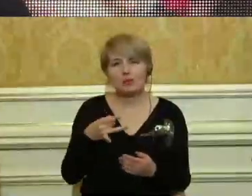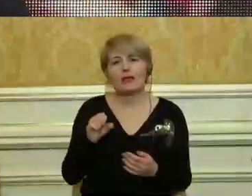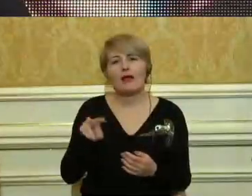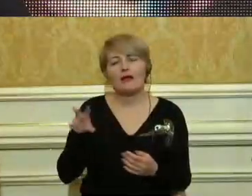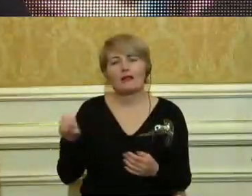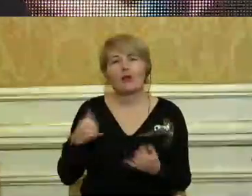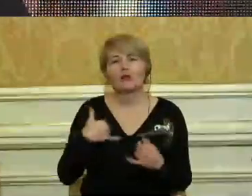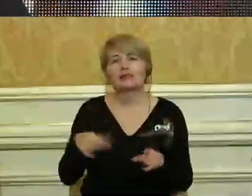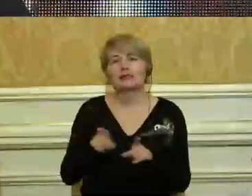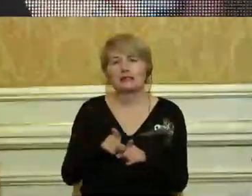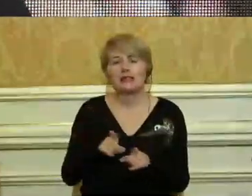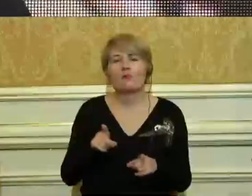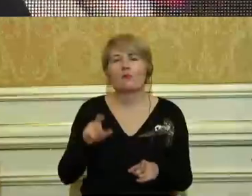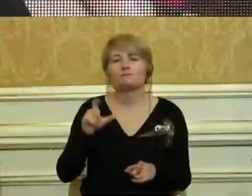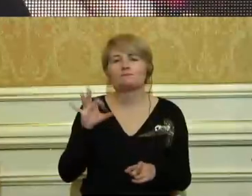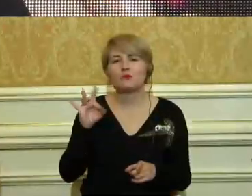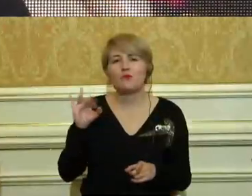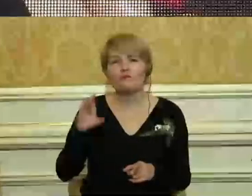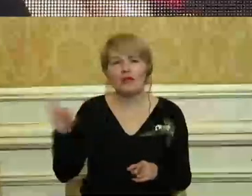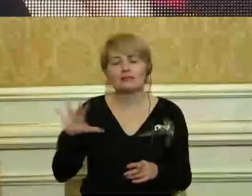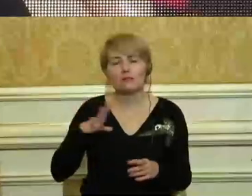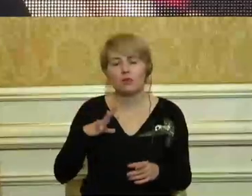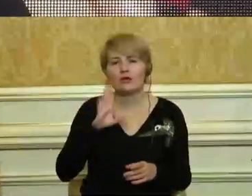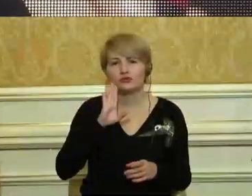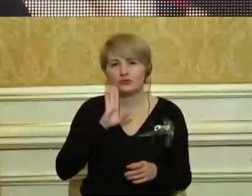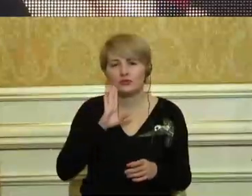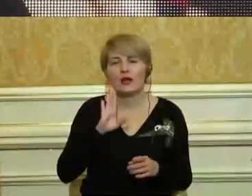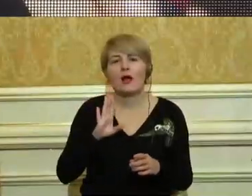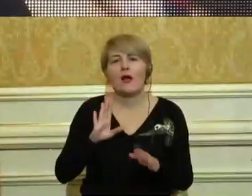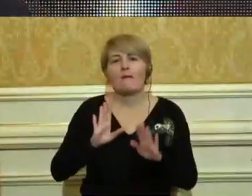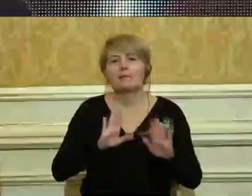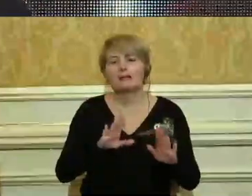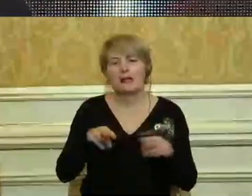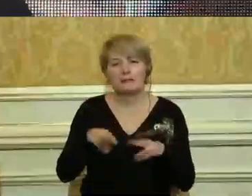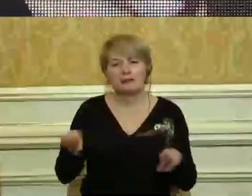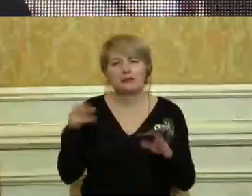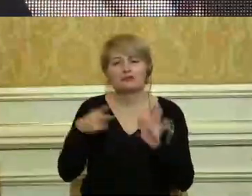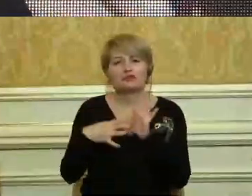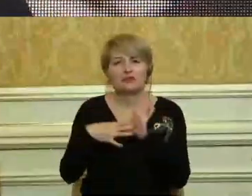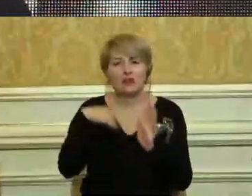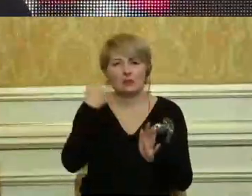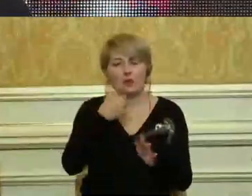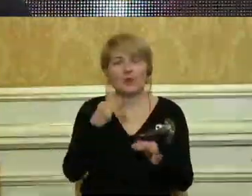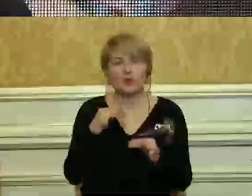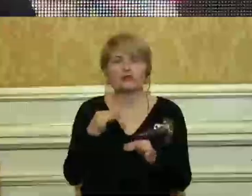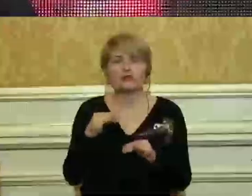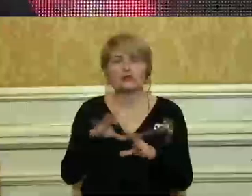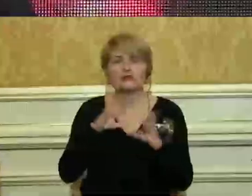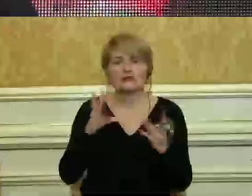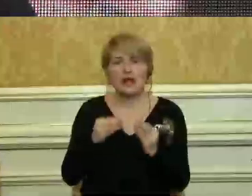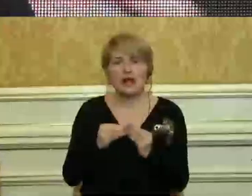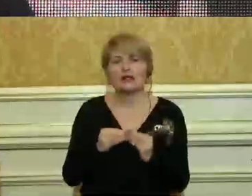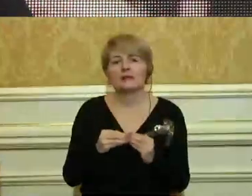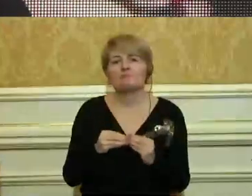minister, the first woman prime minister back in 2009, and actually they both come from the EPP member party,